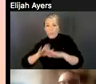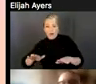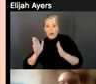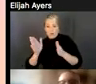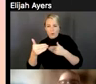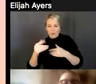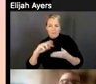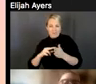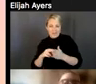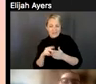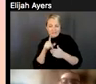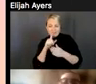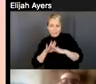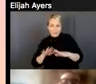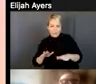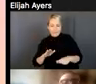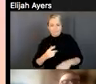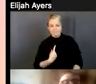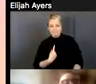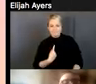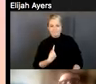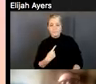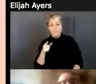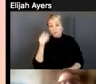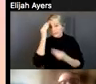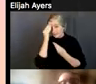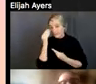yourself, you can let Victoria know now.